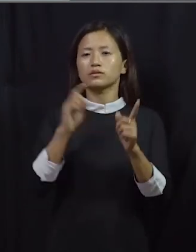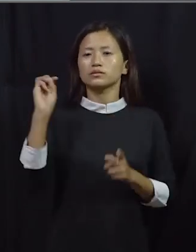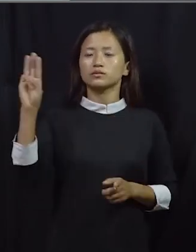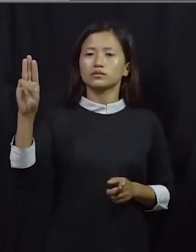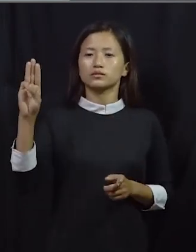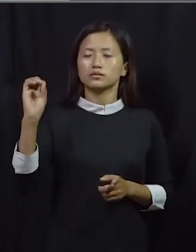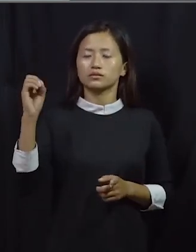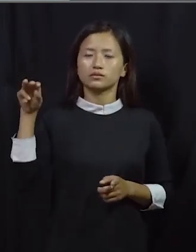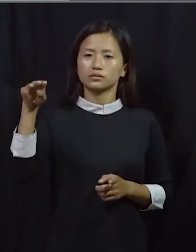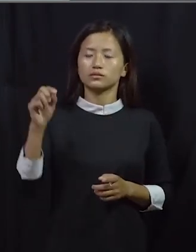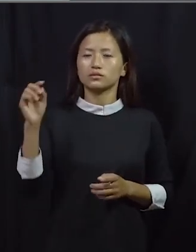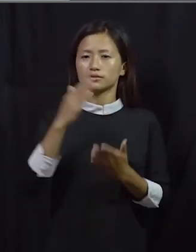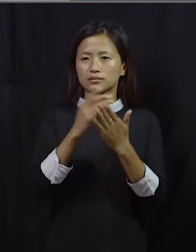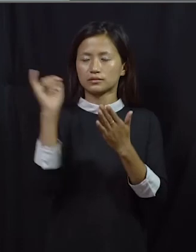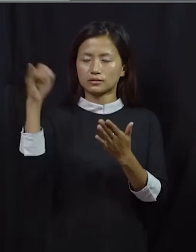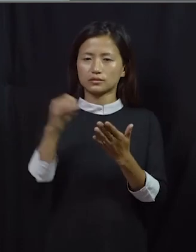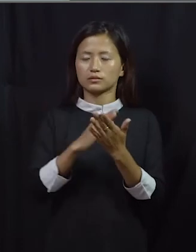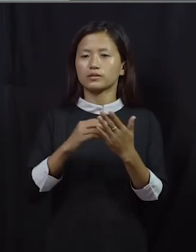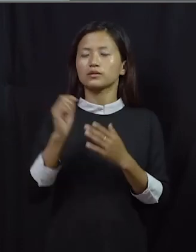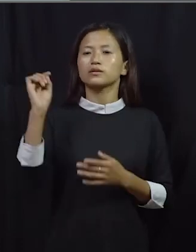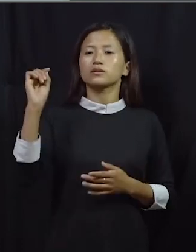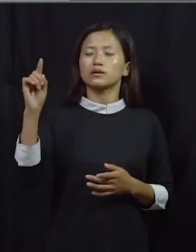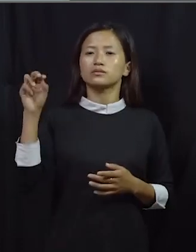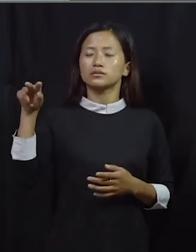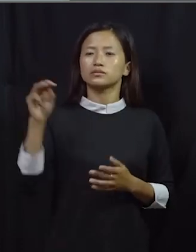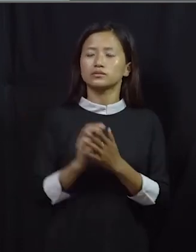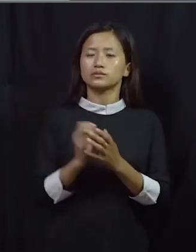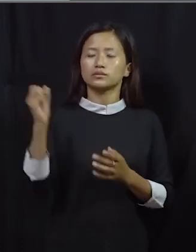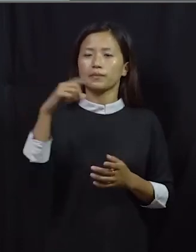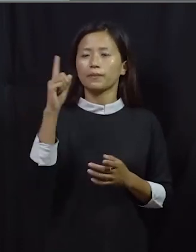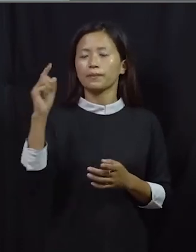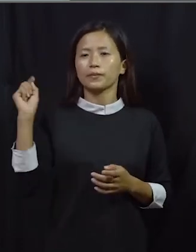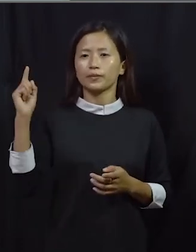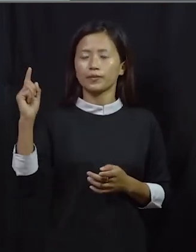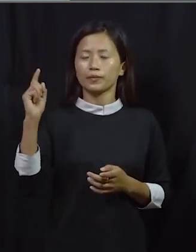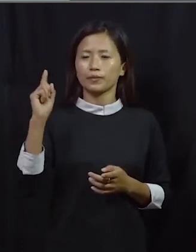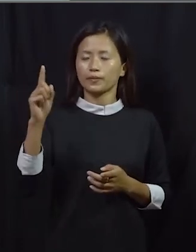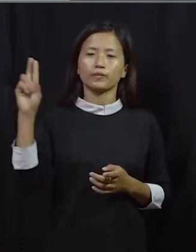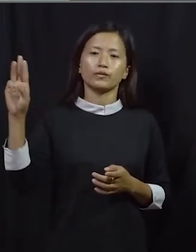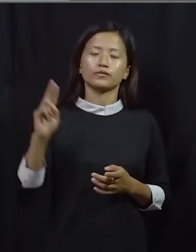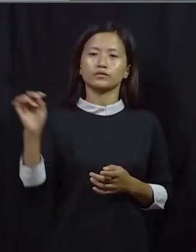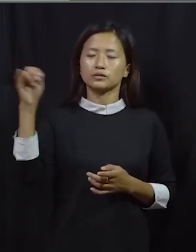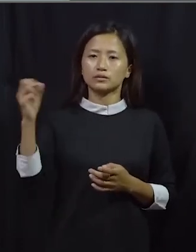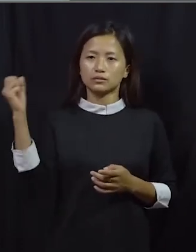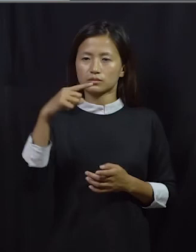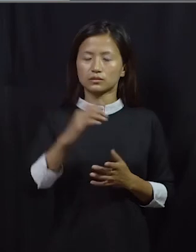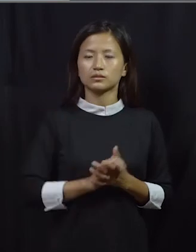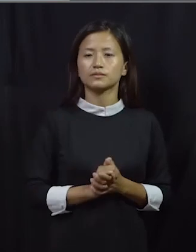into 6,500 into 6 by 12, that is for 6 months. So it comes to